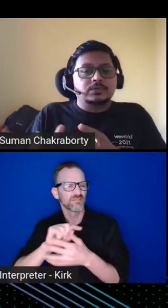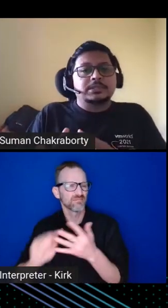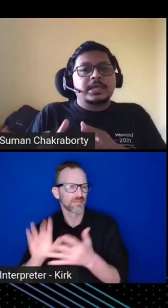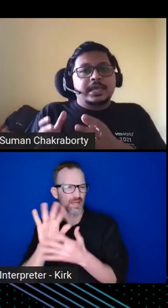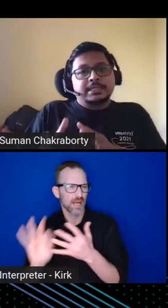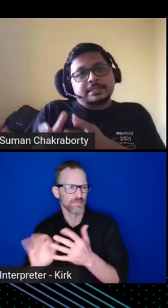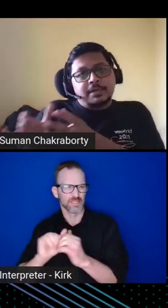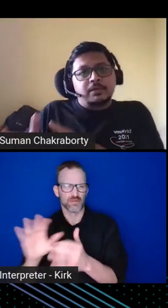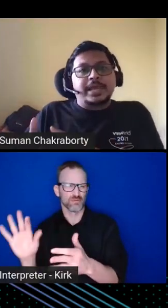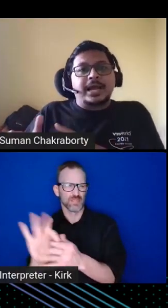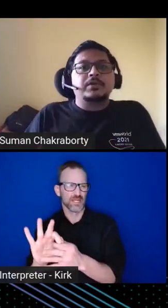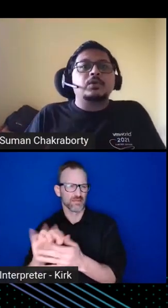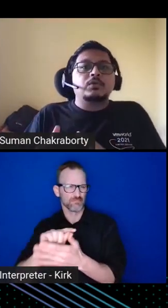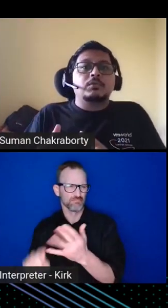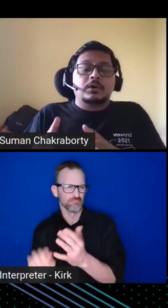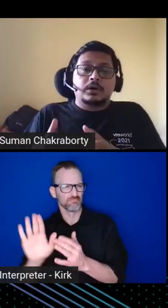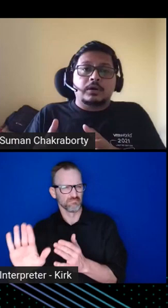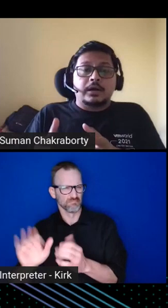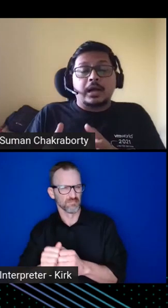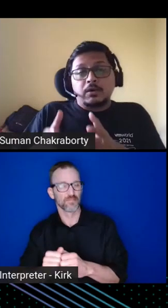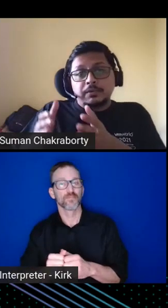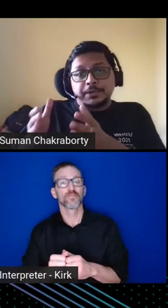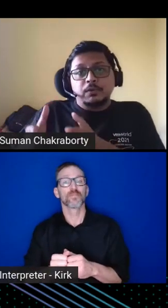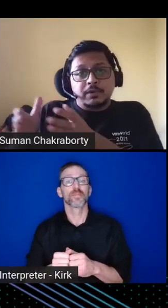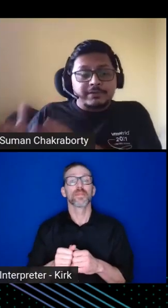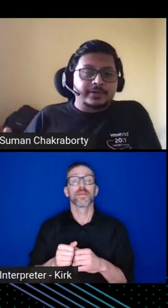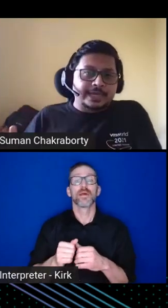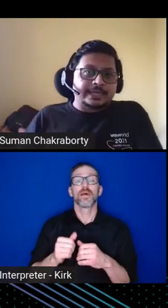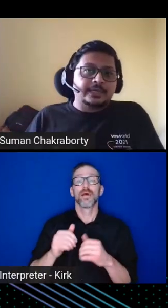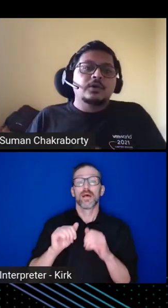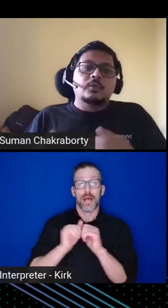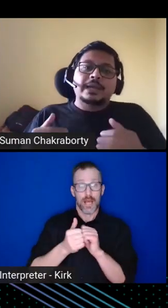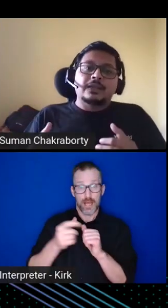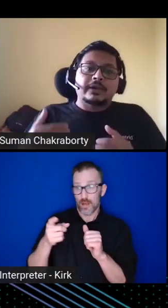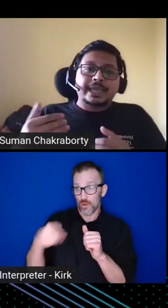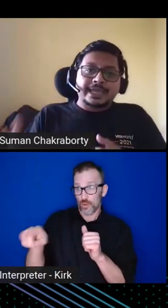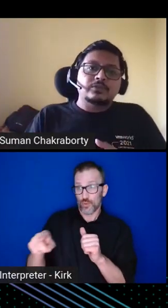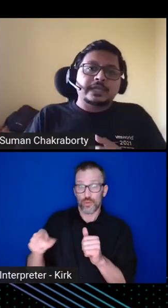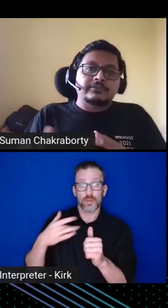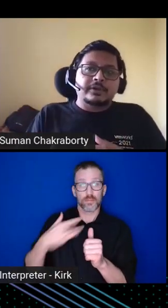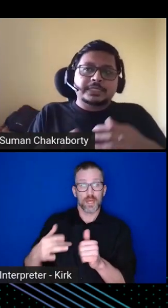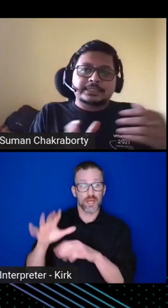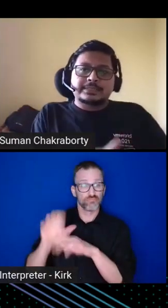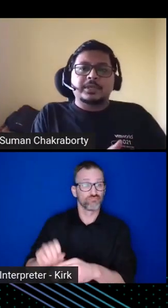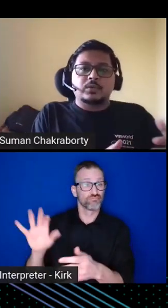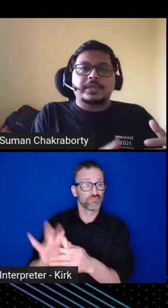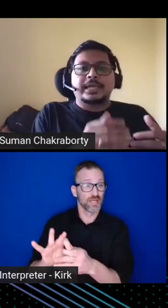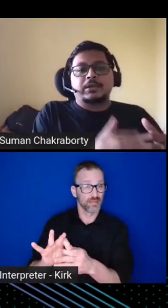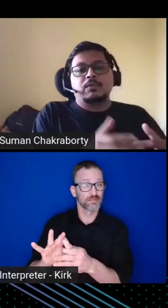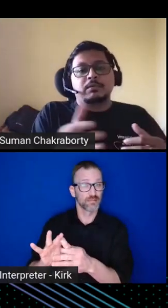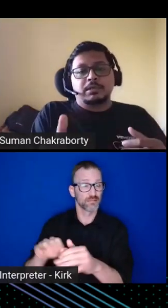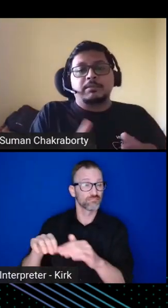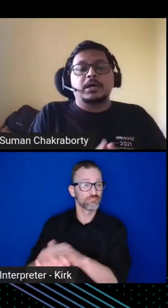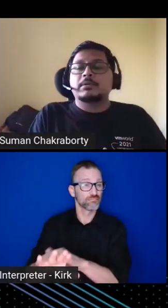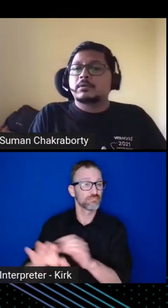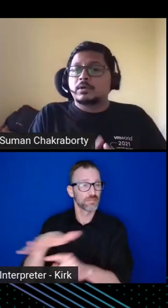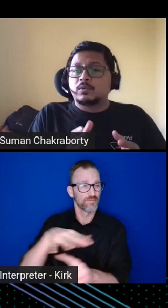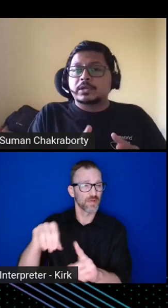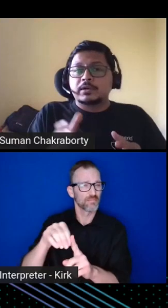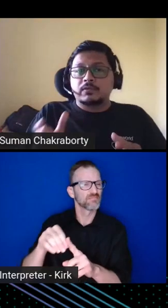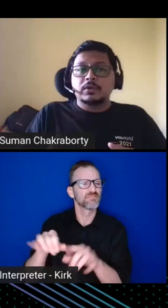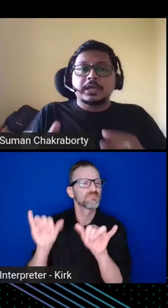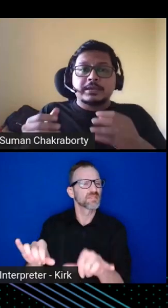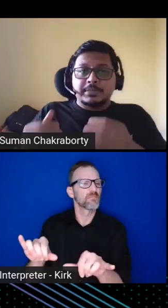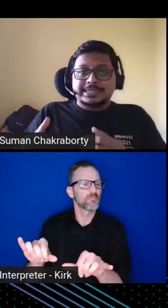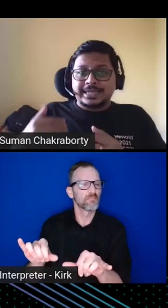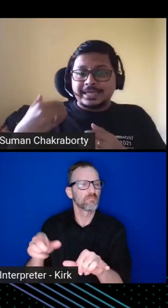connect to. So in the similar way, how you would have connect while logging into the environment is a similar way that you would